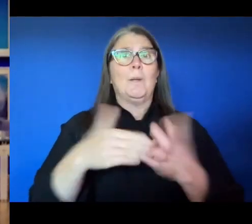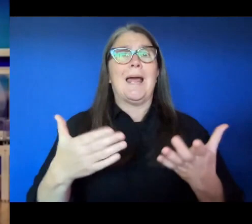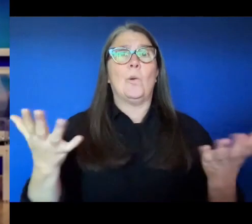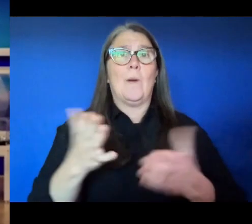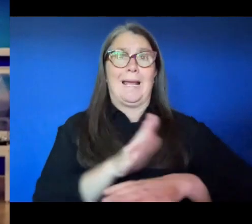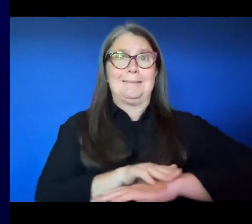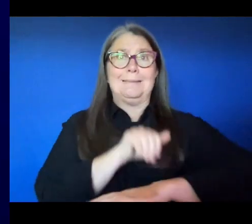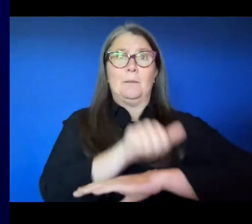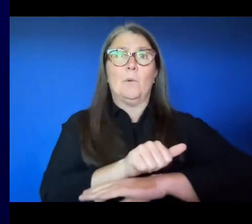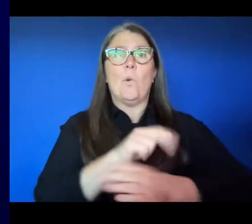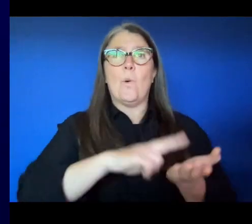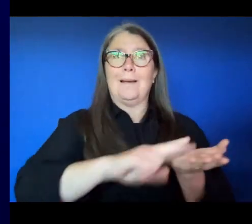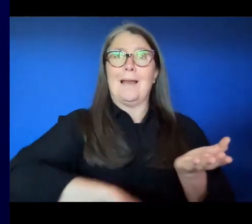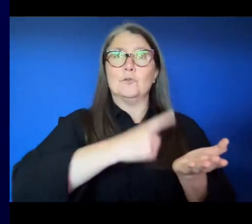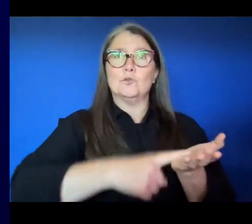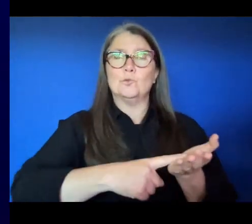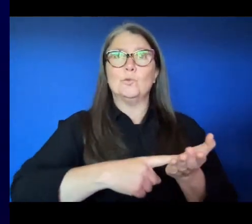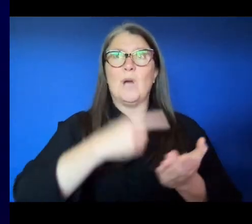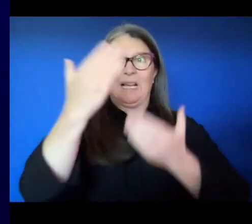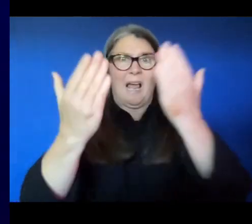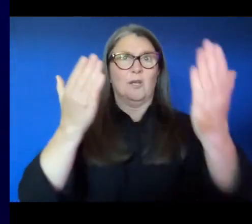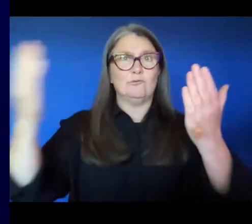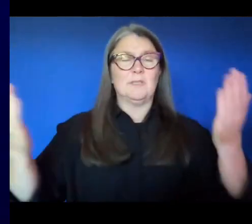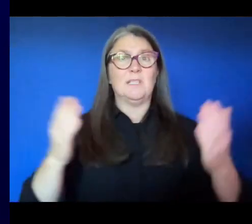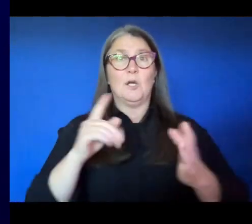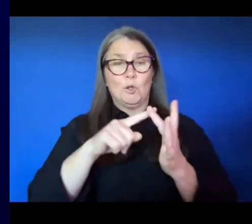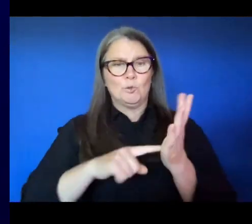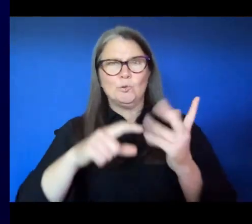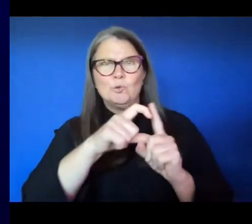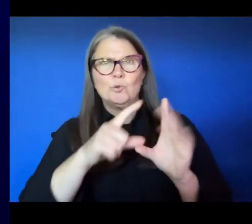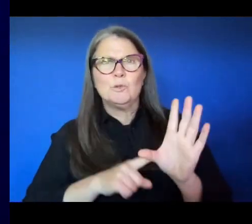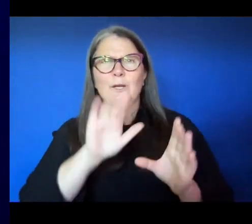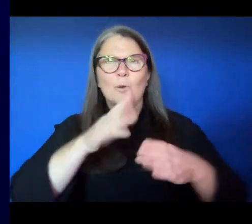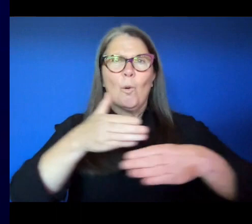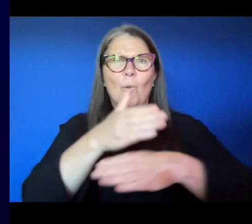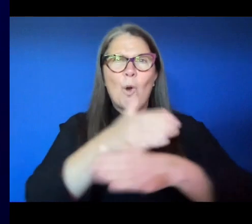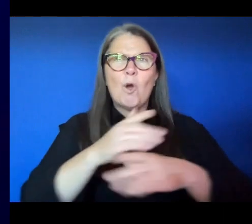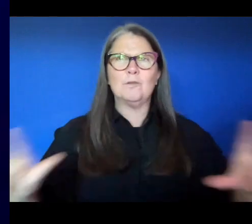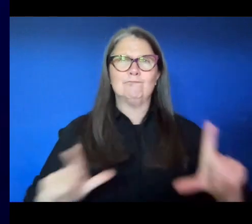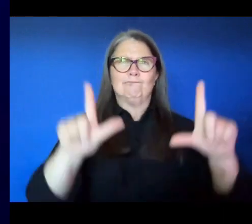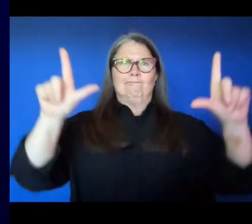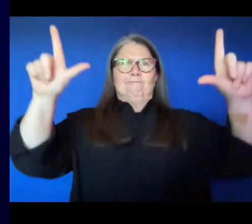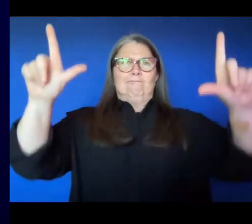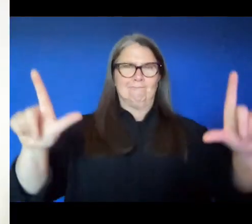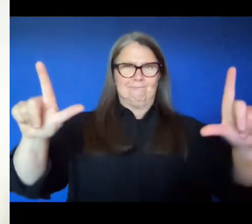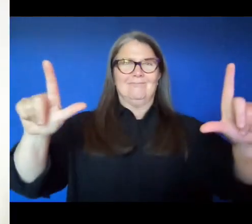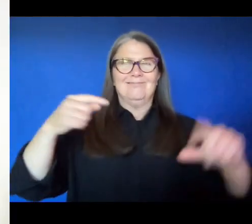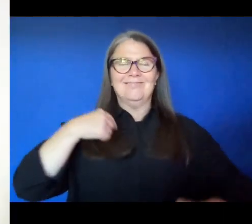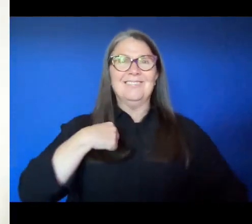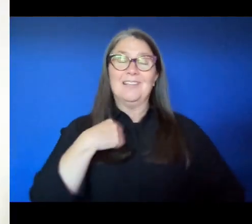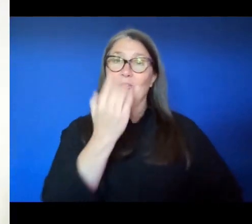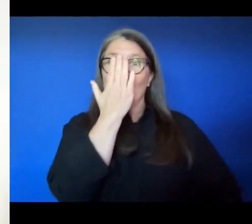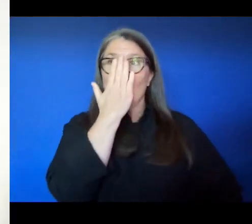your work is out on the front banner, in front of the gallery. I think I sent you a text photo of that, and